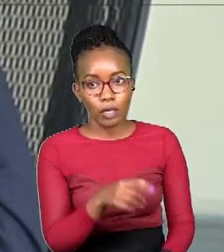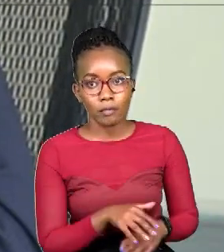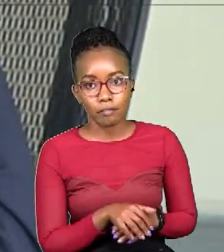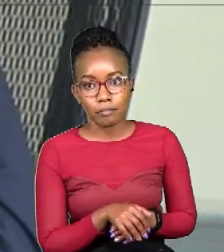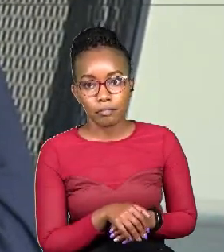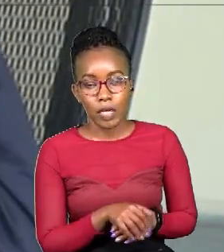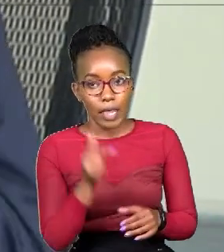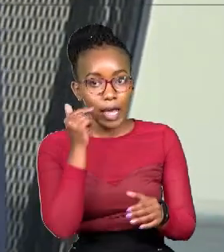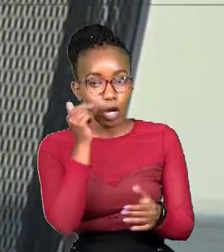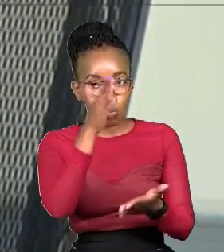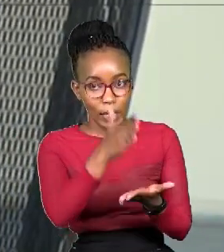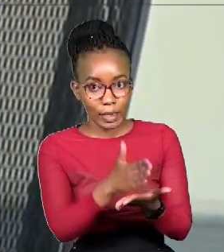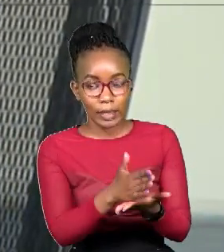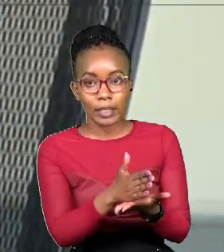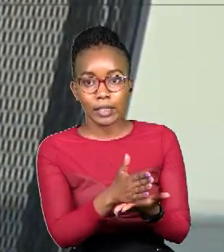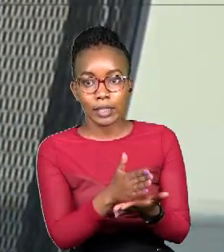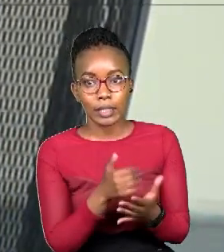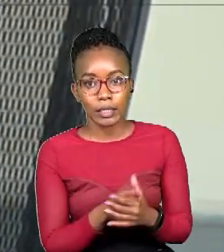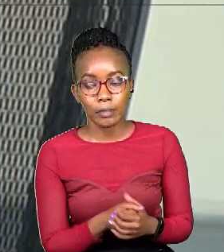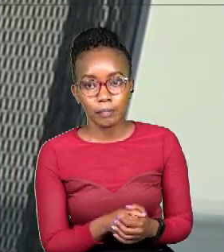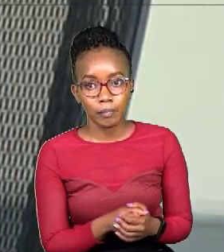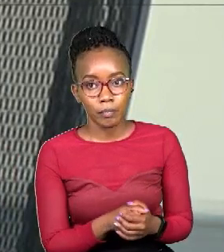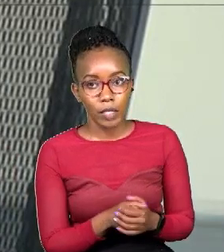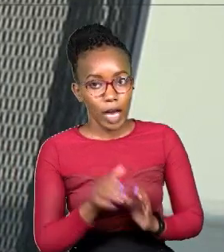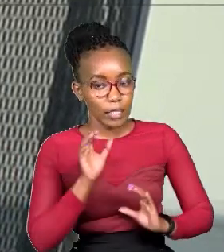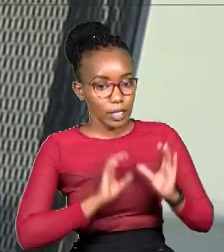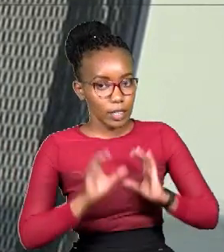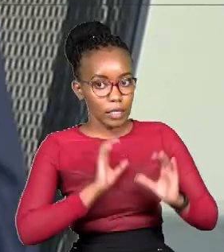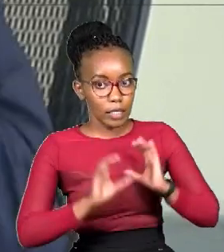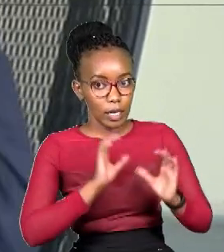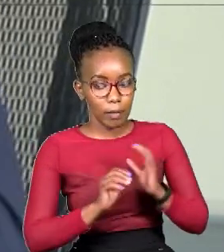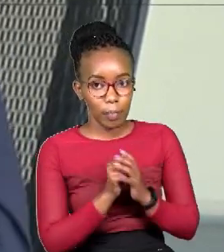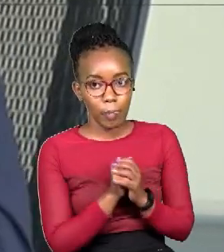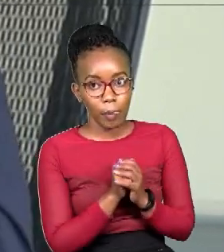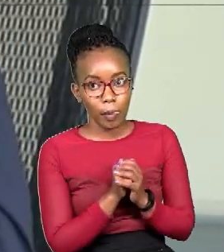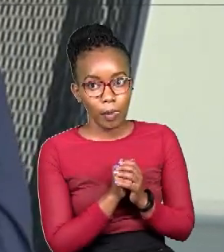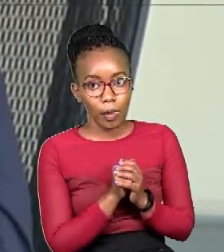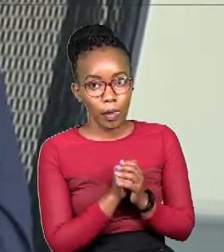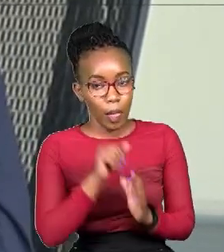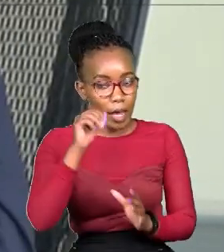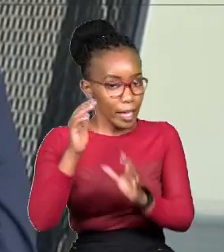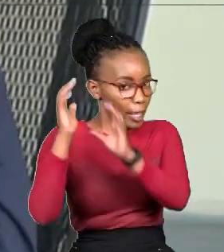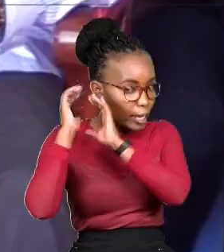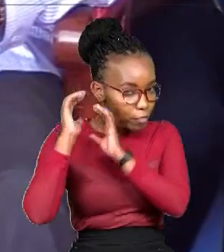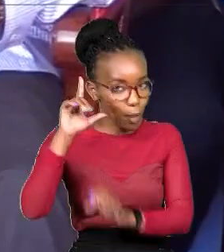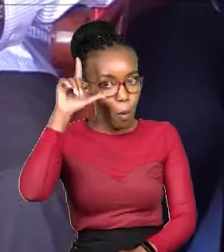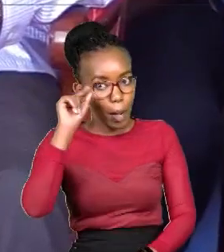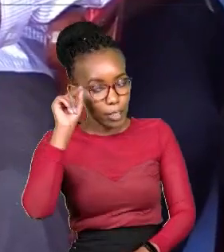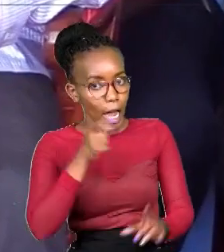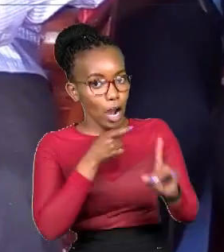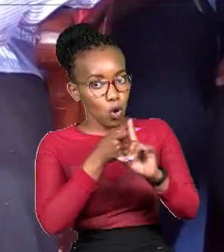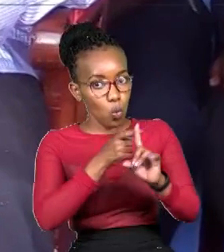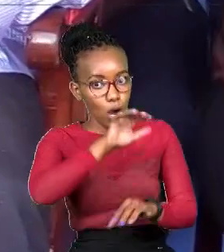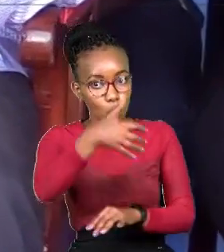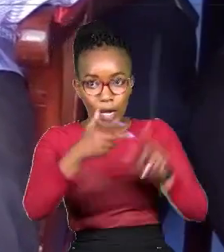Personal sureties must be residents of either Kilifi, Mombasa, or Kwale counties. Meanwhile,